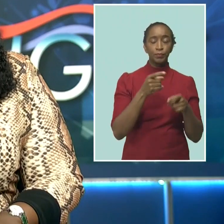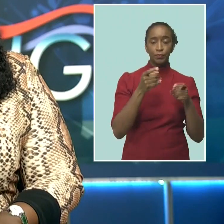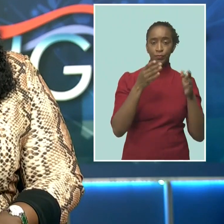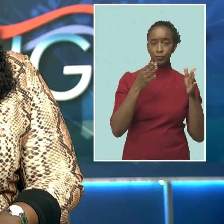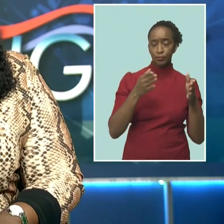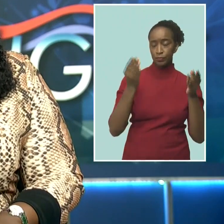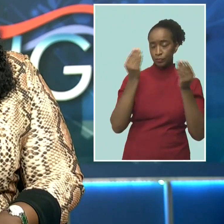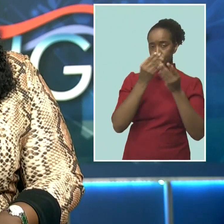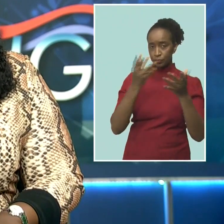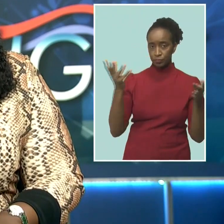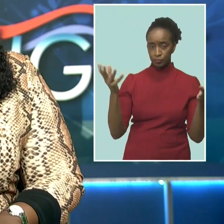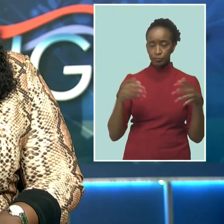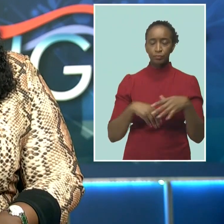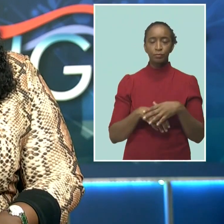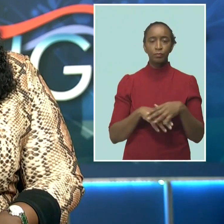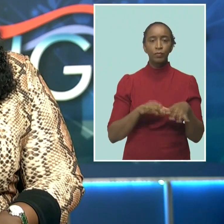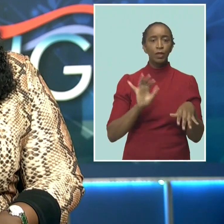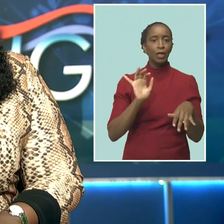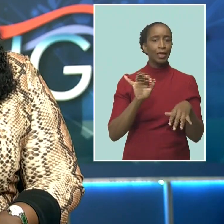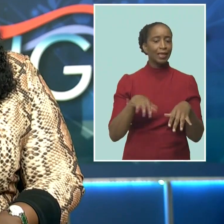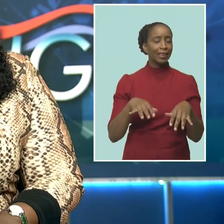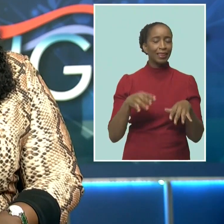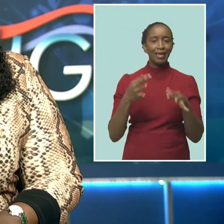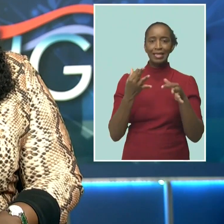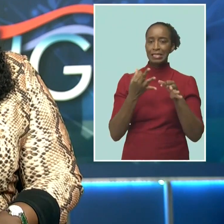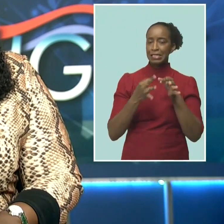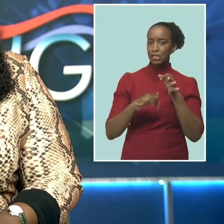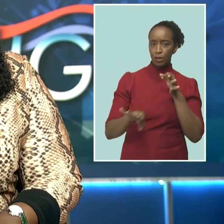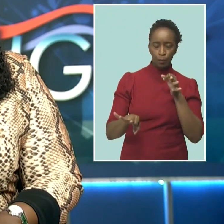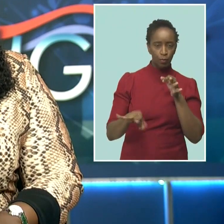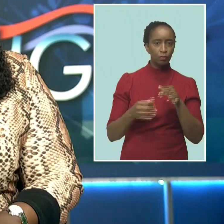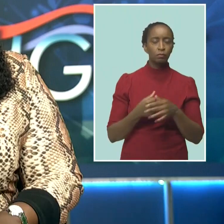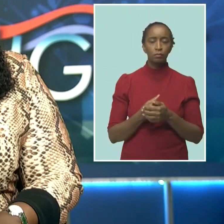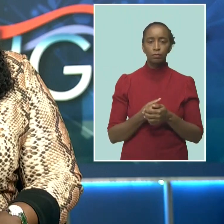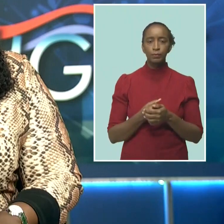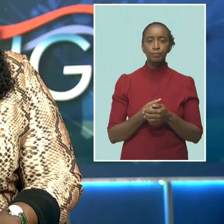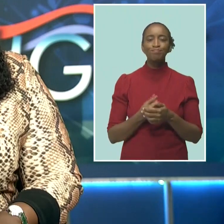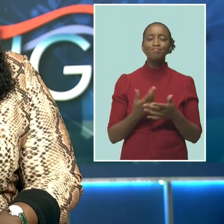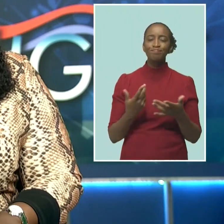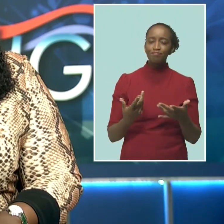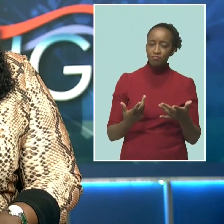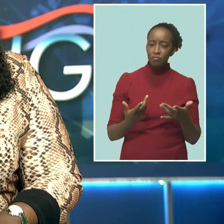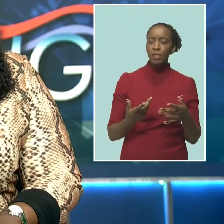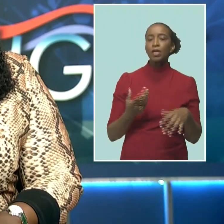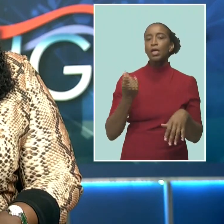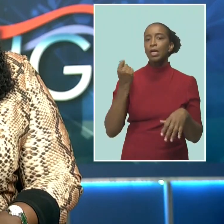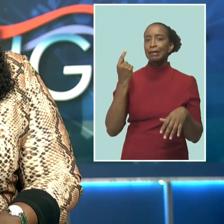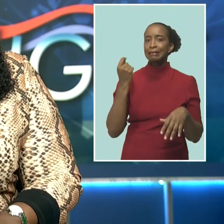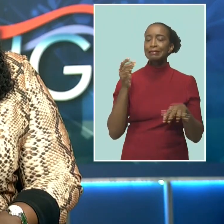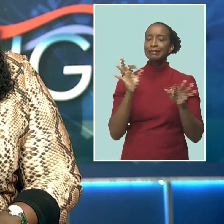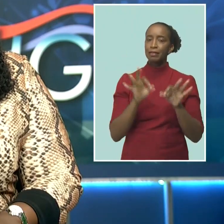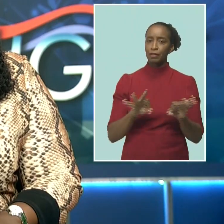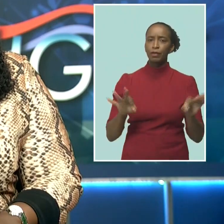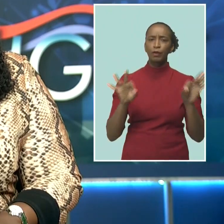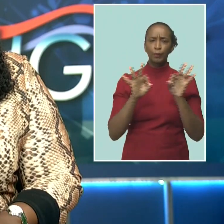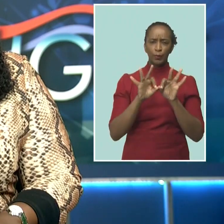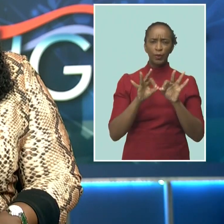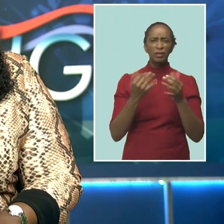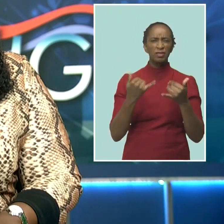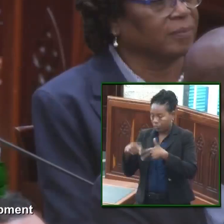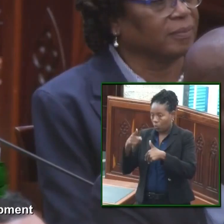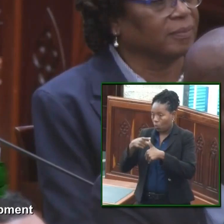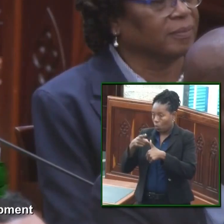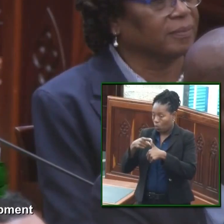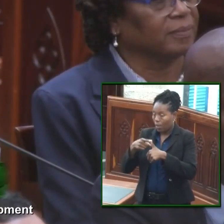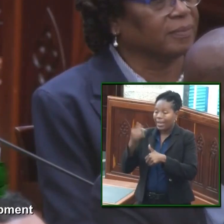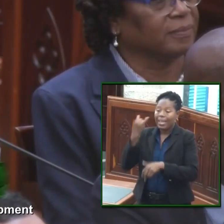who says it is a seamless process. However, he notes this does not cut out the human element. If